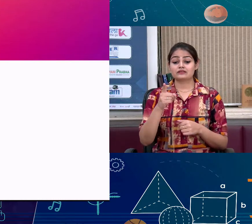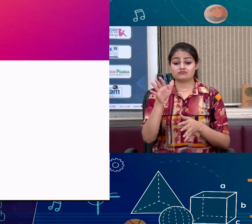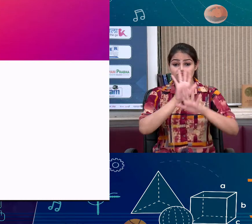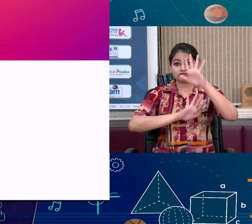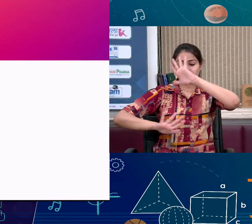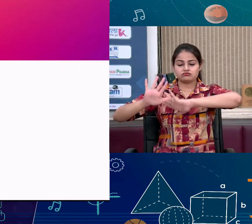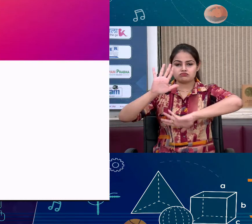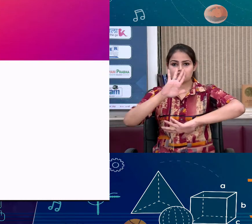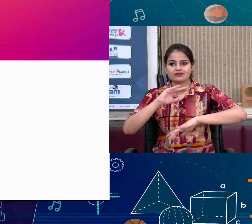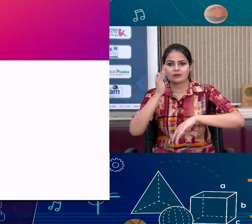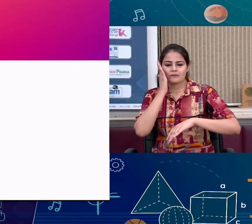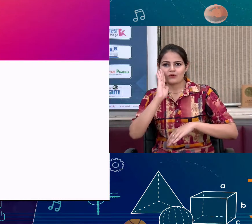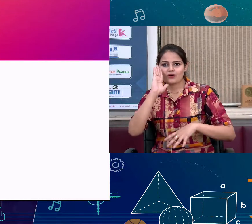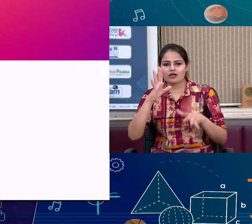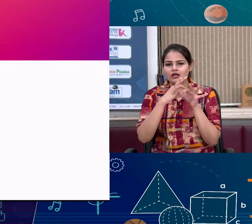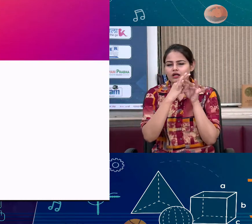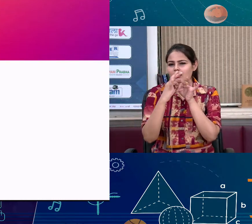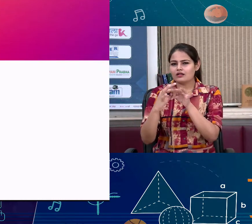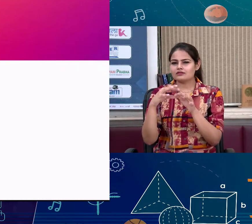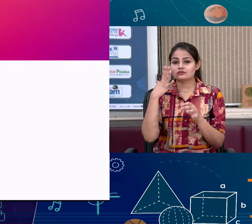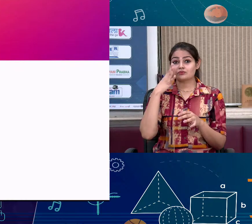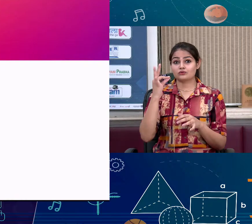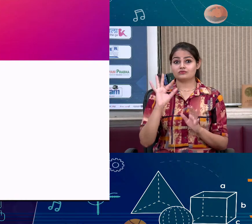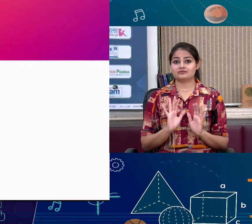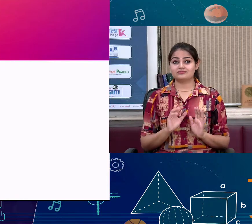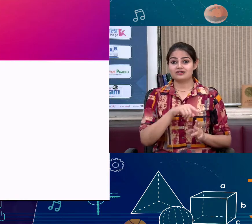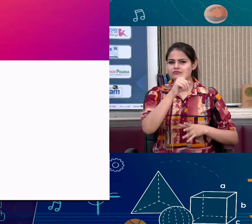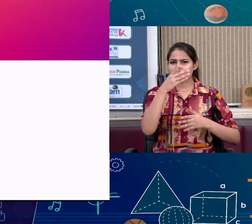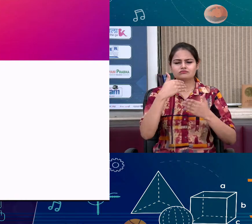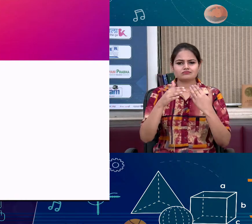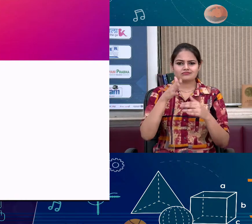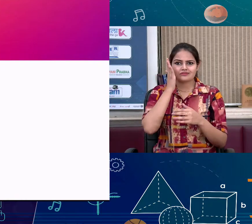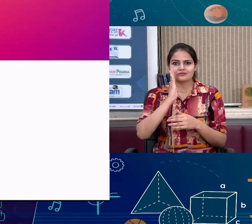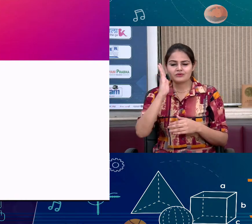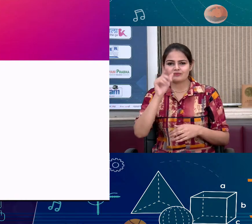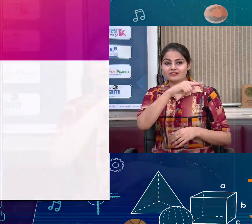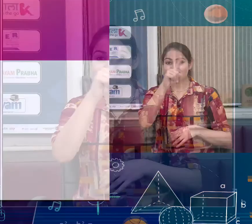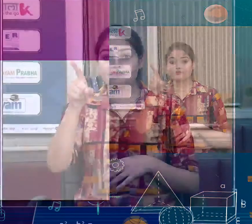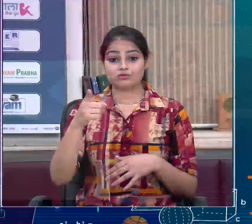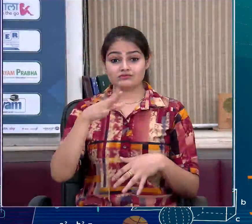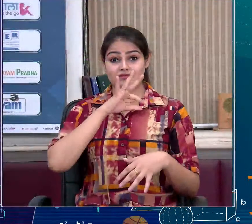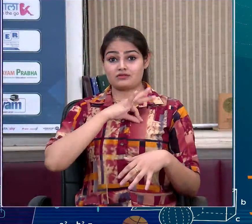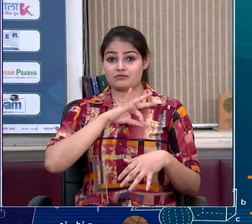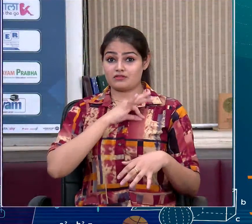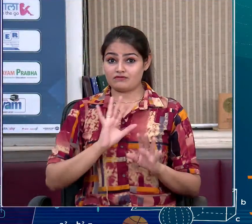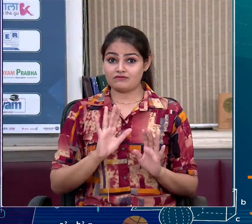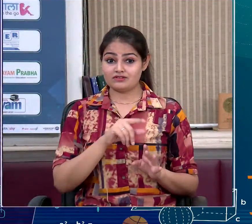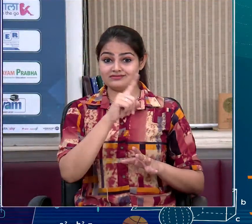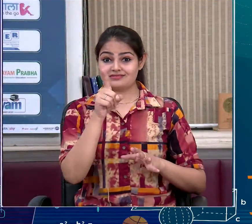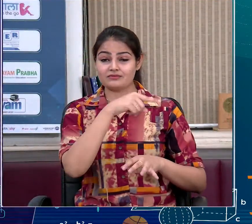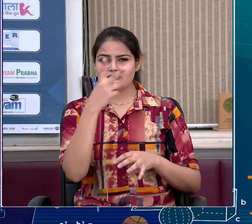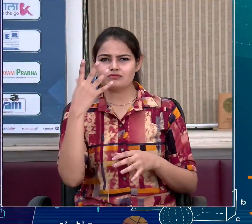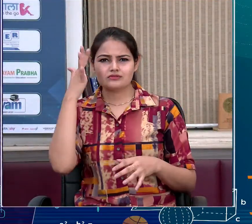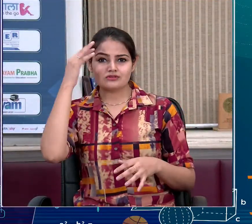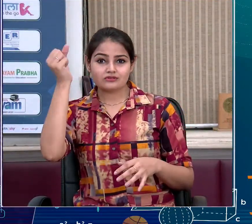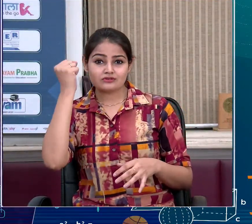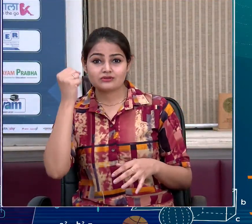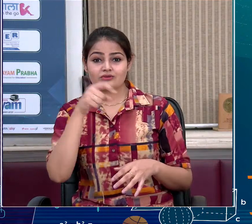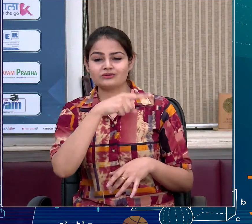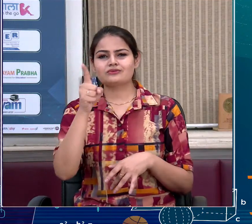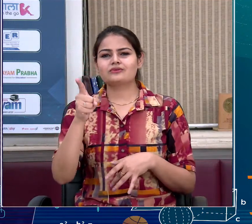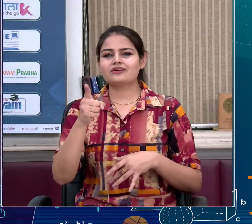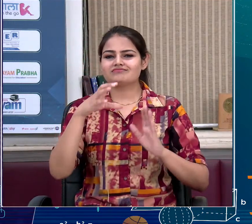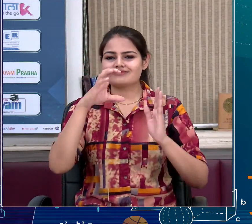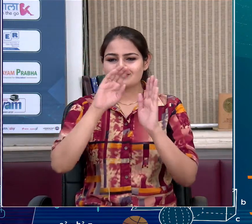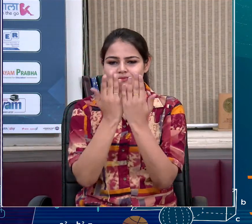important that you summarize whatever you have learned so that it will help you to attempt some exercises at the back end of your